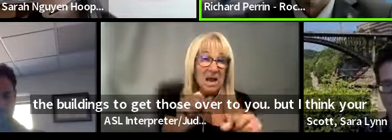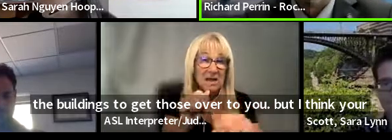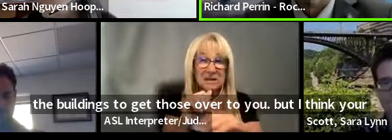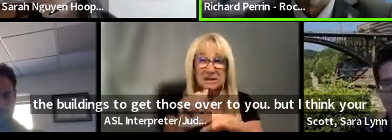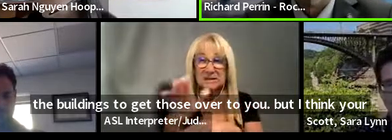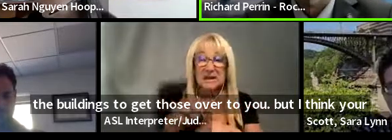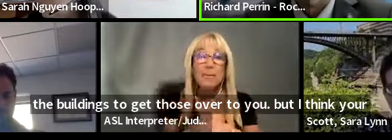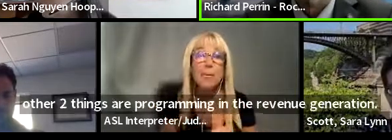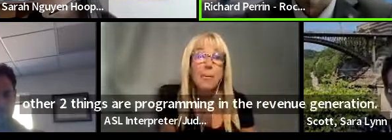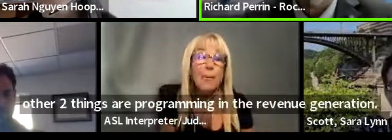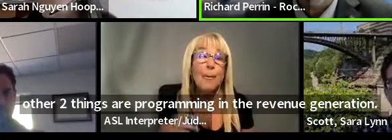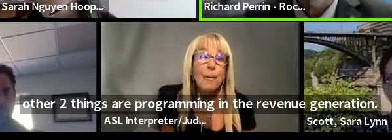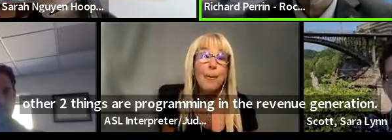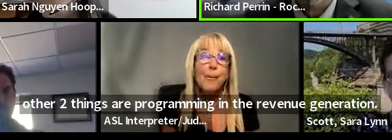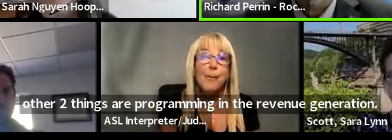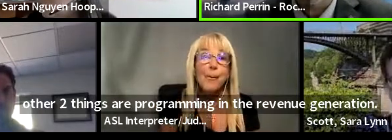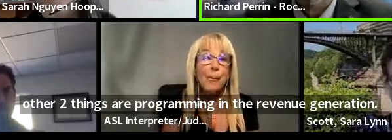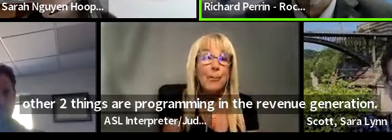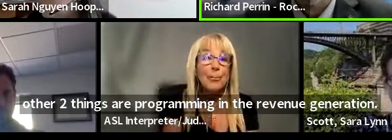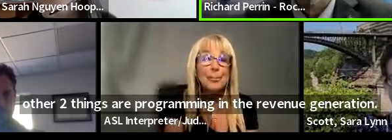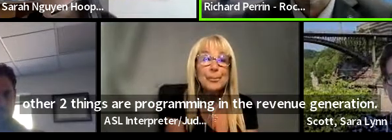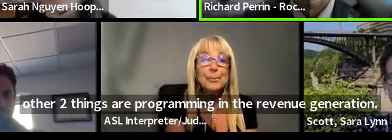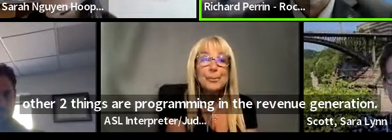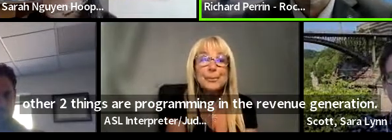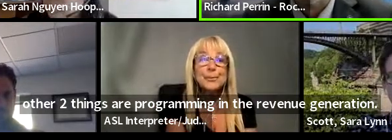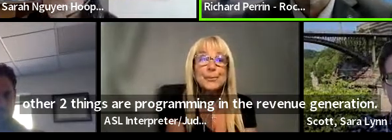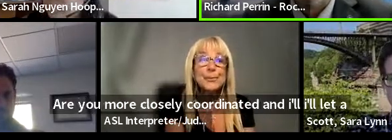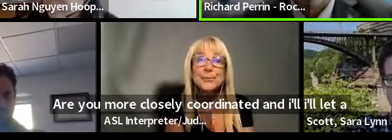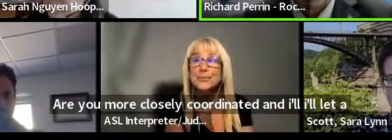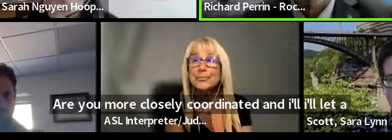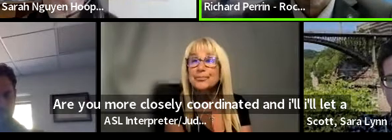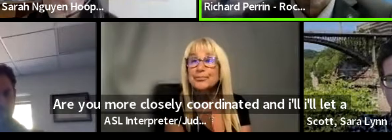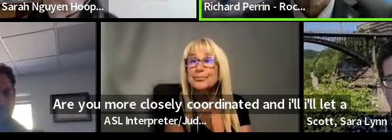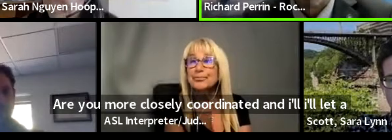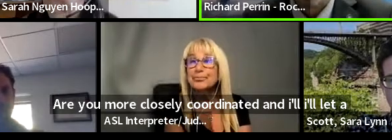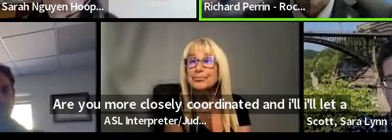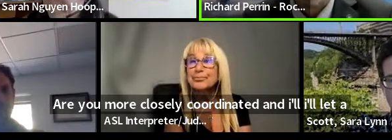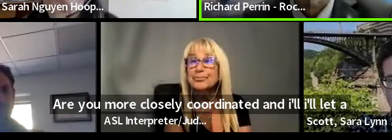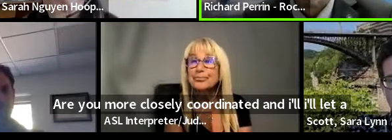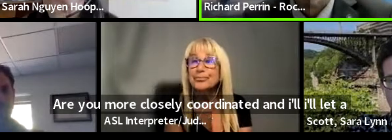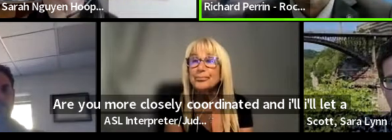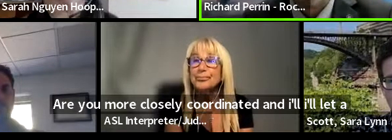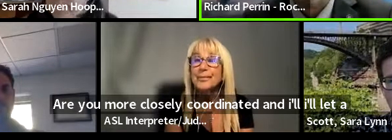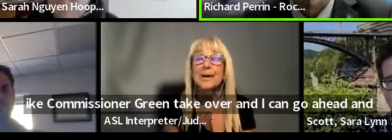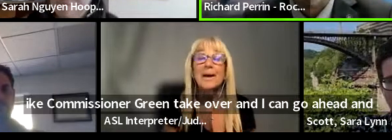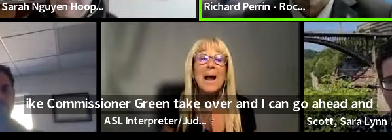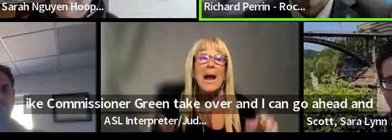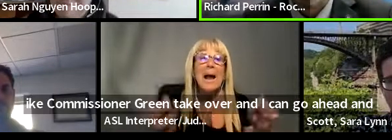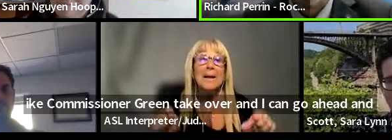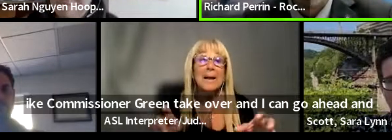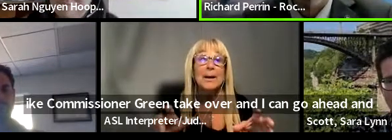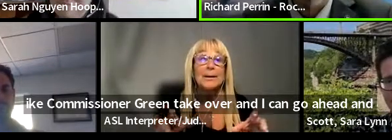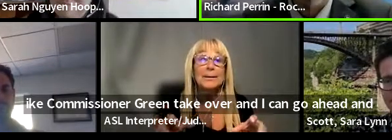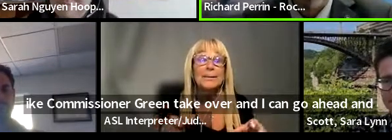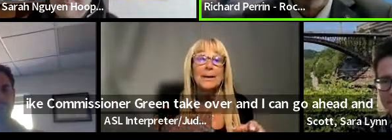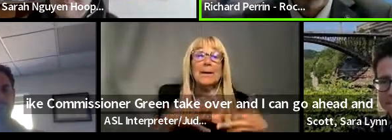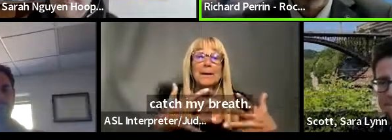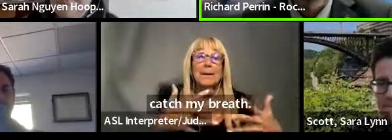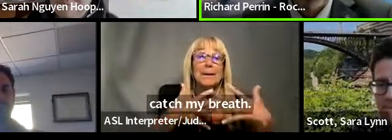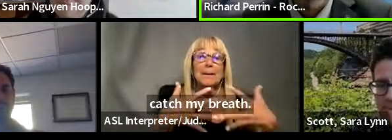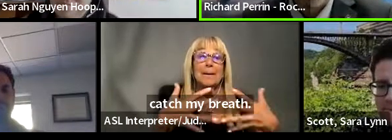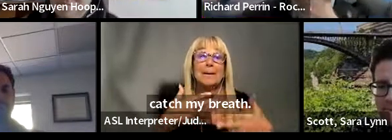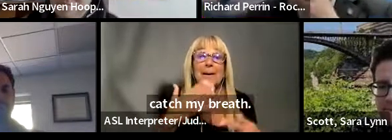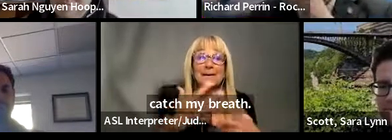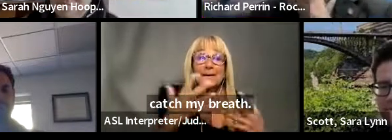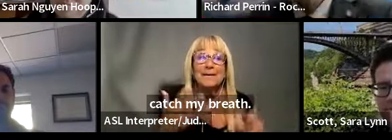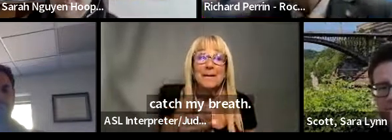more closely coordinated, and I'll let Commissioner Green take over, and I can go ahead and catch my breath. So thanks very much.